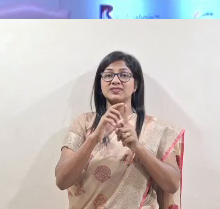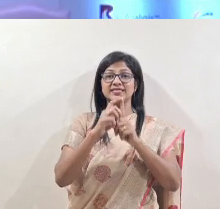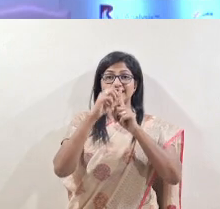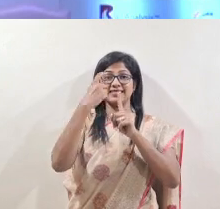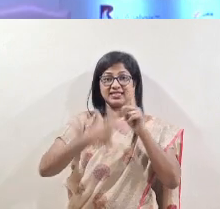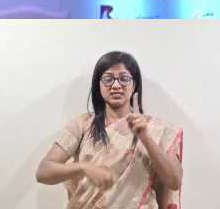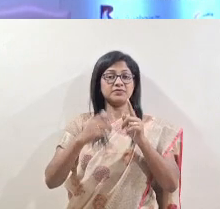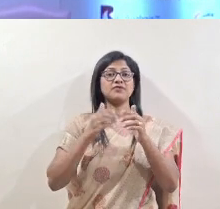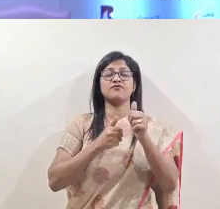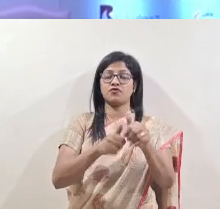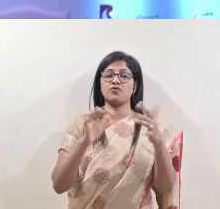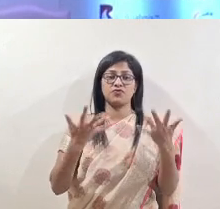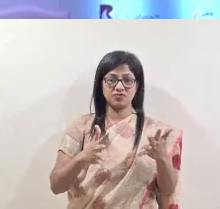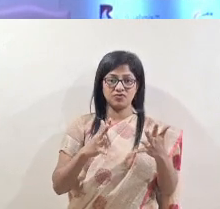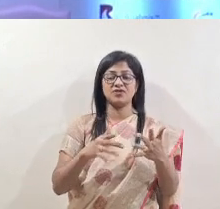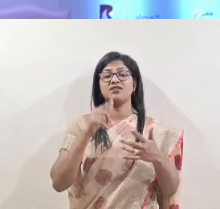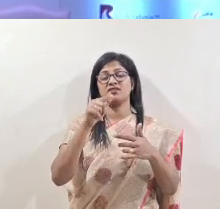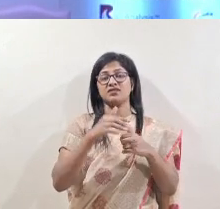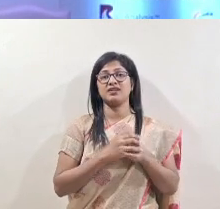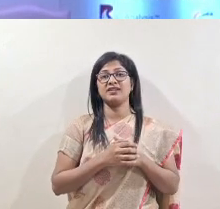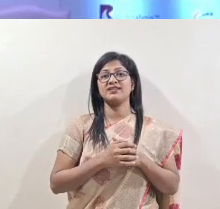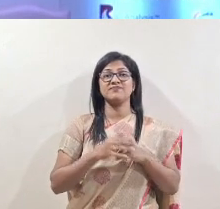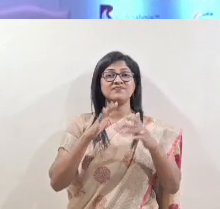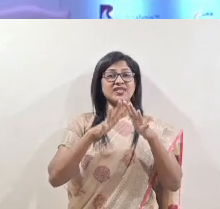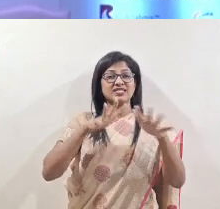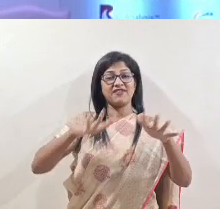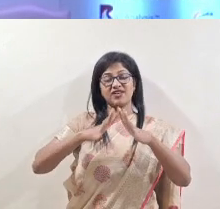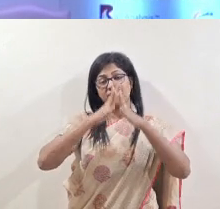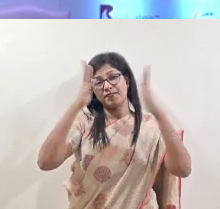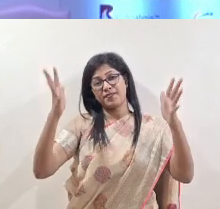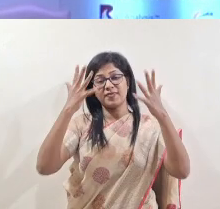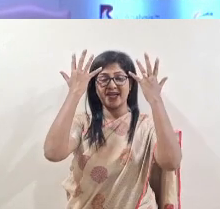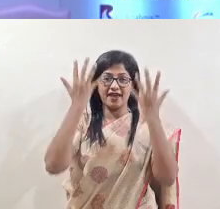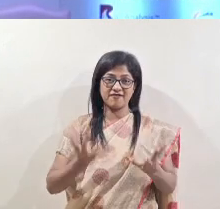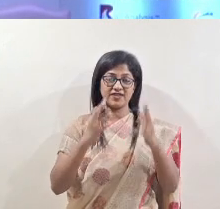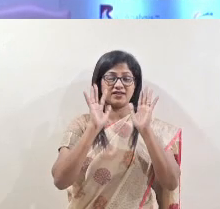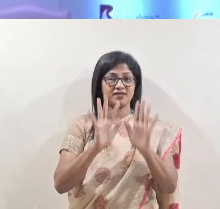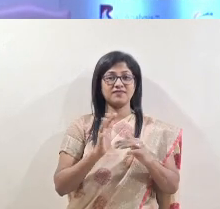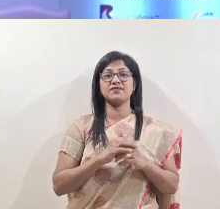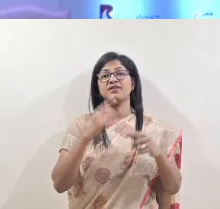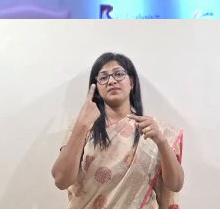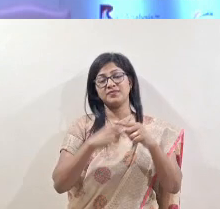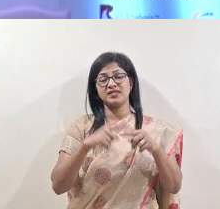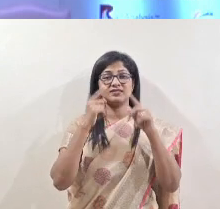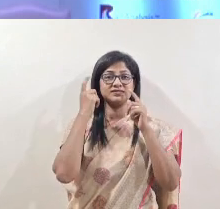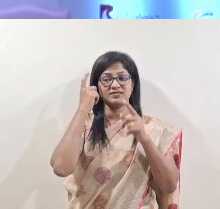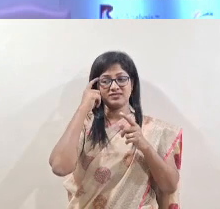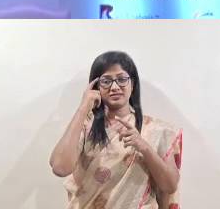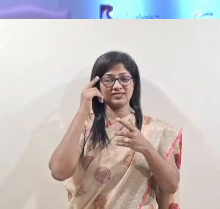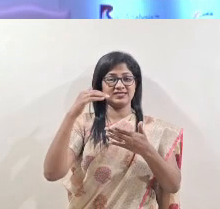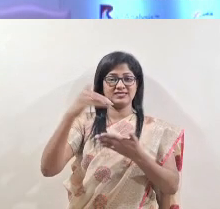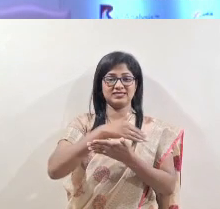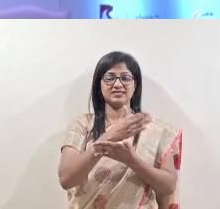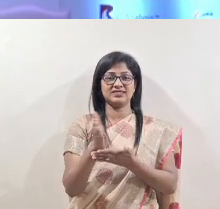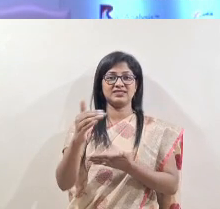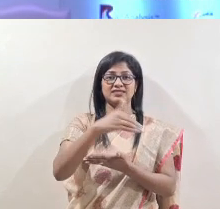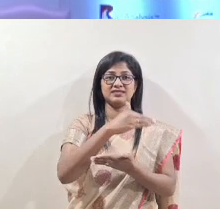traffic. And also it considers the zigzag pattern and also clearing behavior of